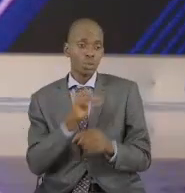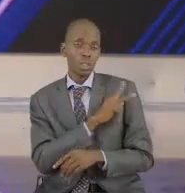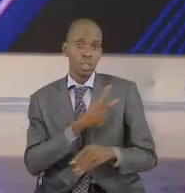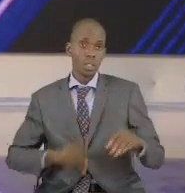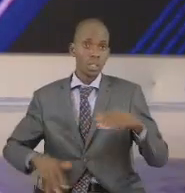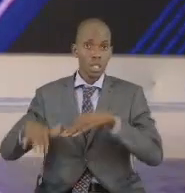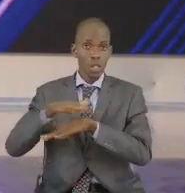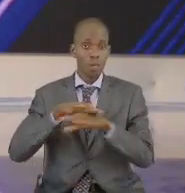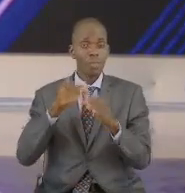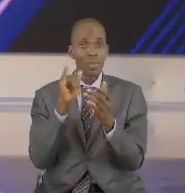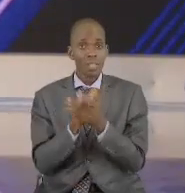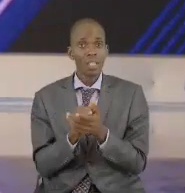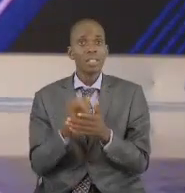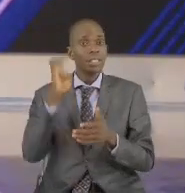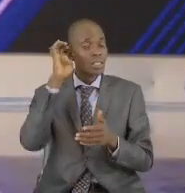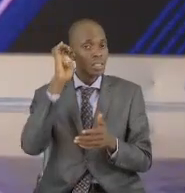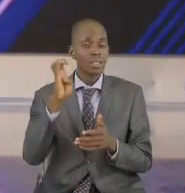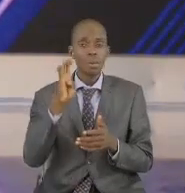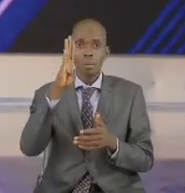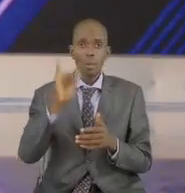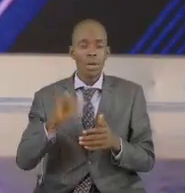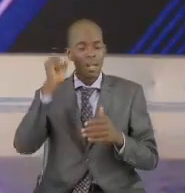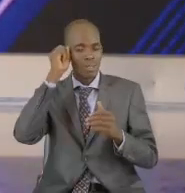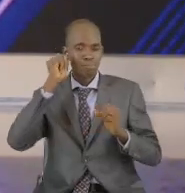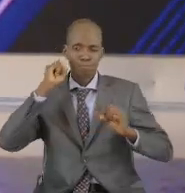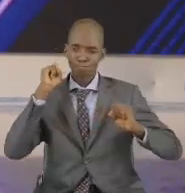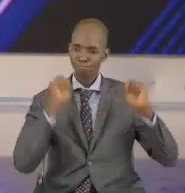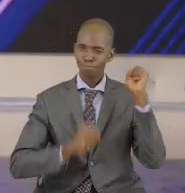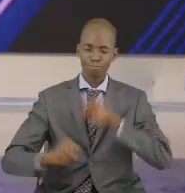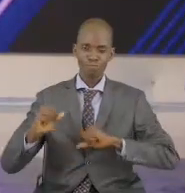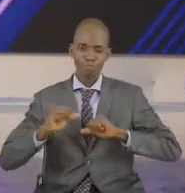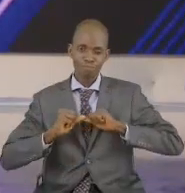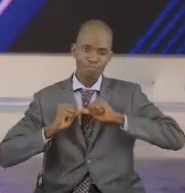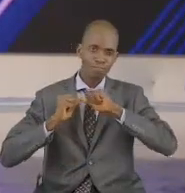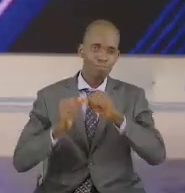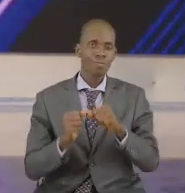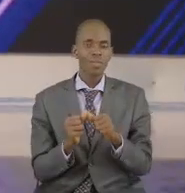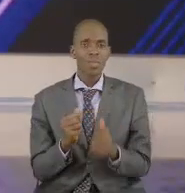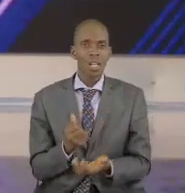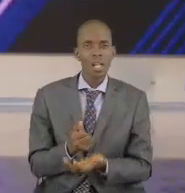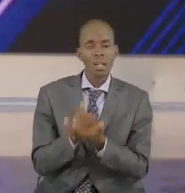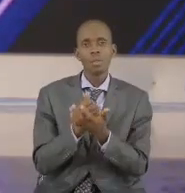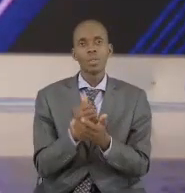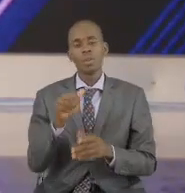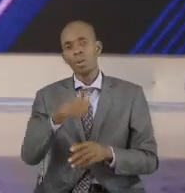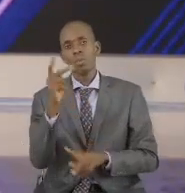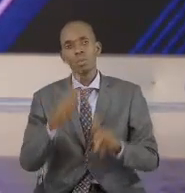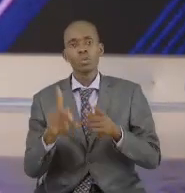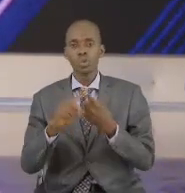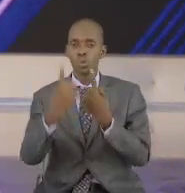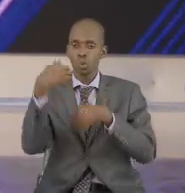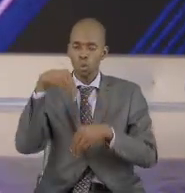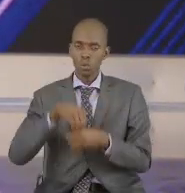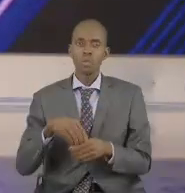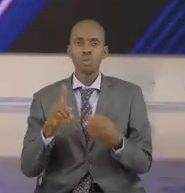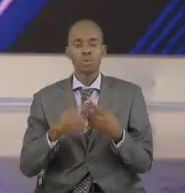by his endeavor and by his work, may bring other people into the kingdom. Saved